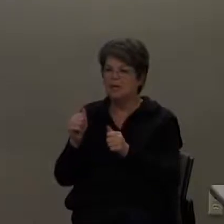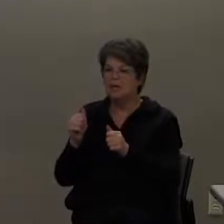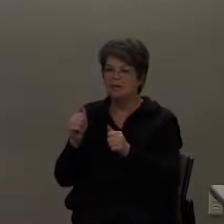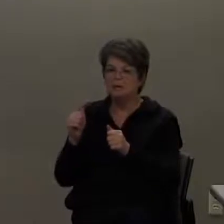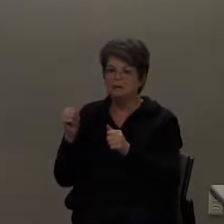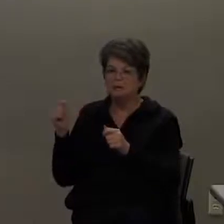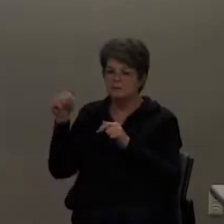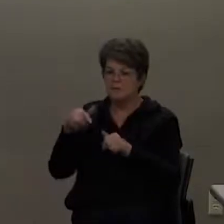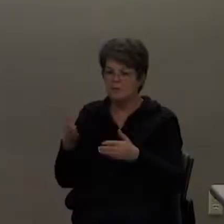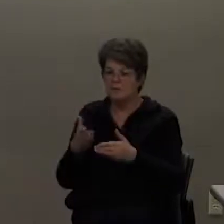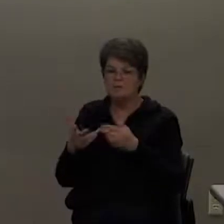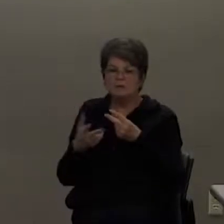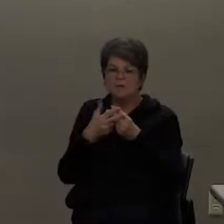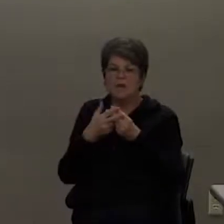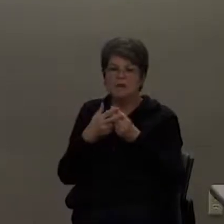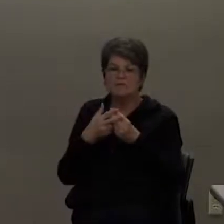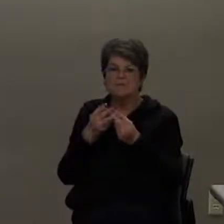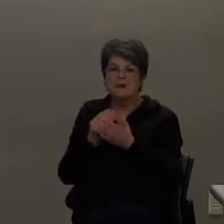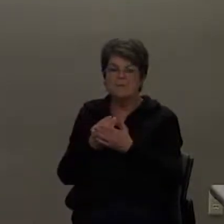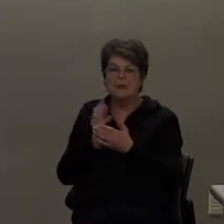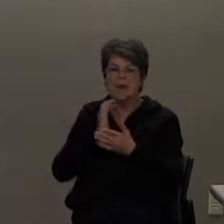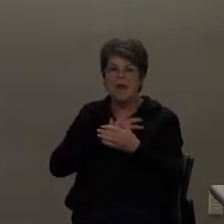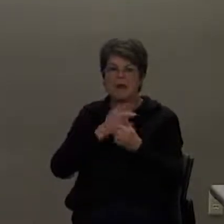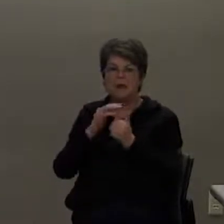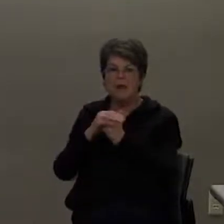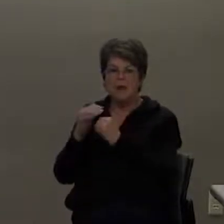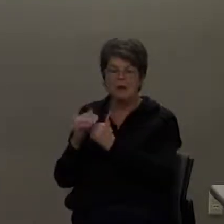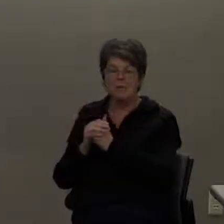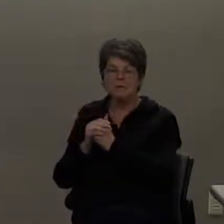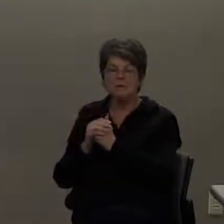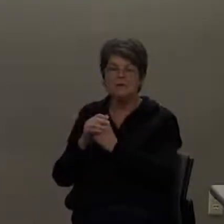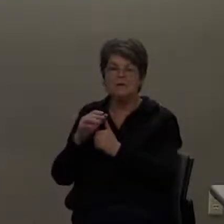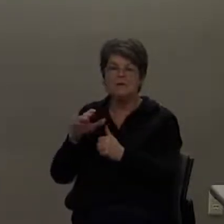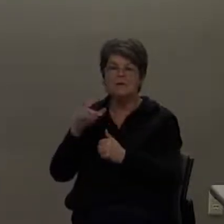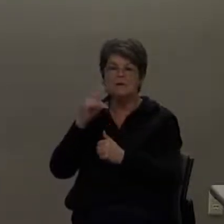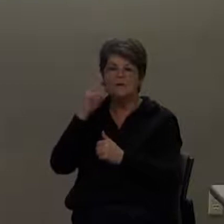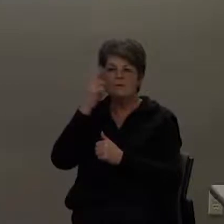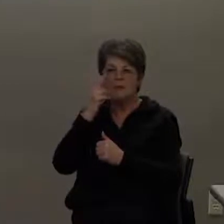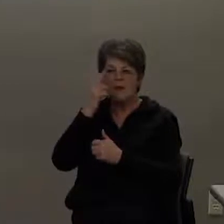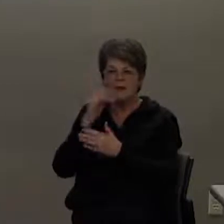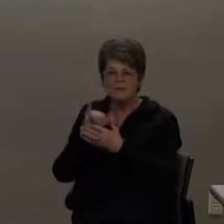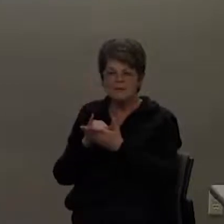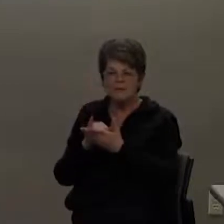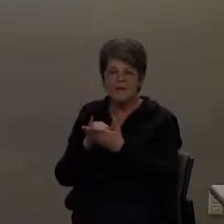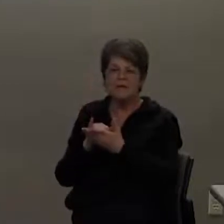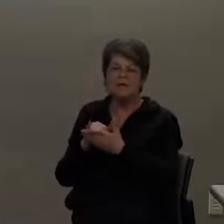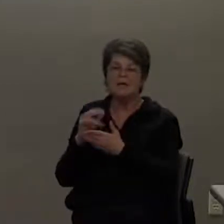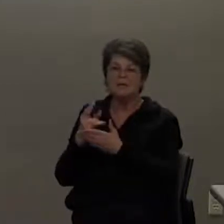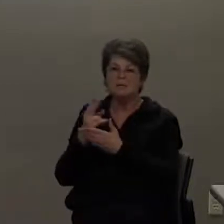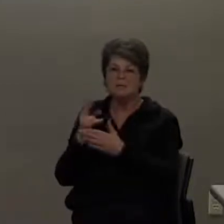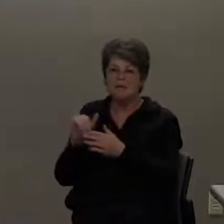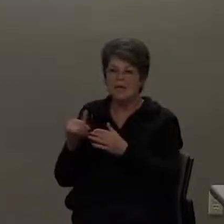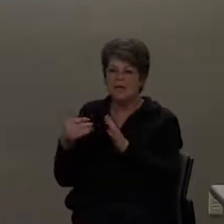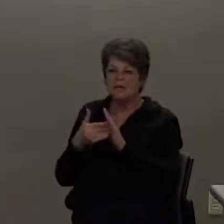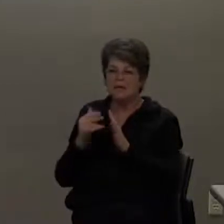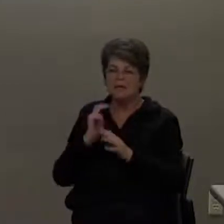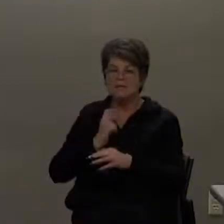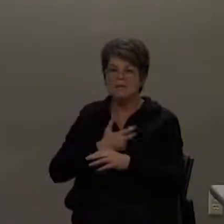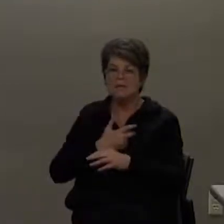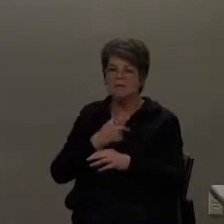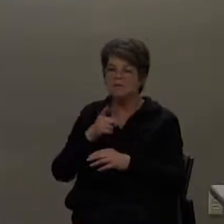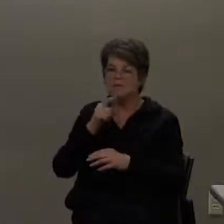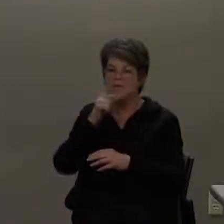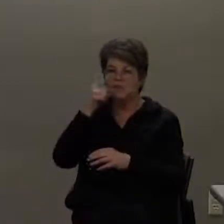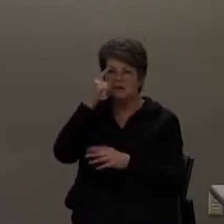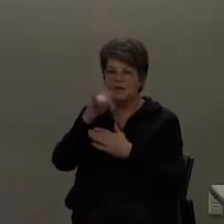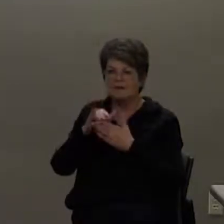and save some money. Our neighbors have caught wind of that and are using our own model against us. Don't kid yourself if you don't think